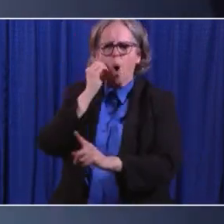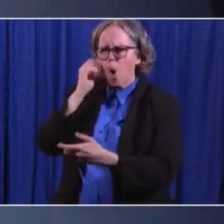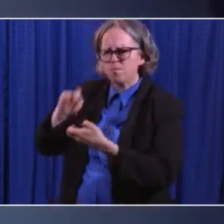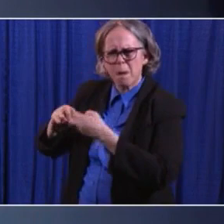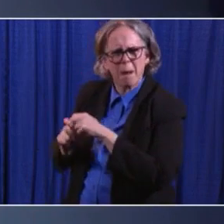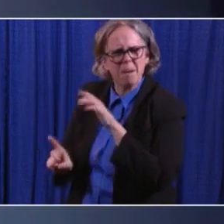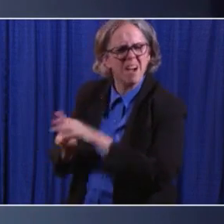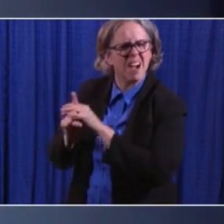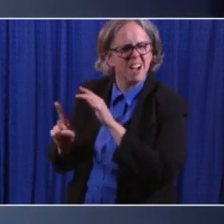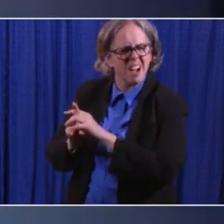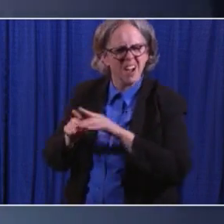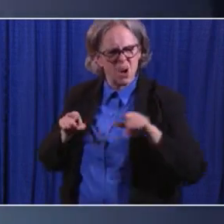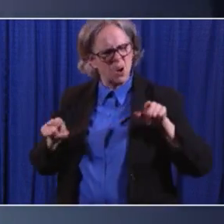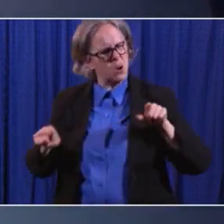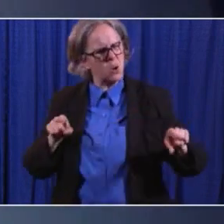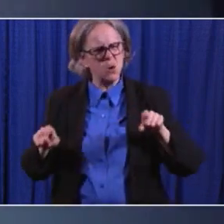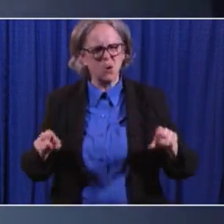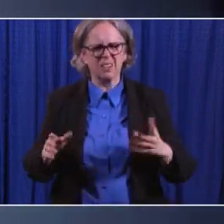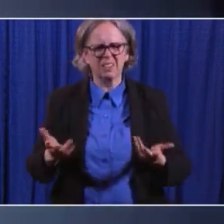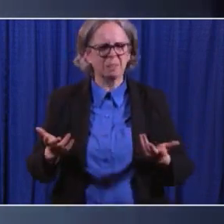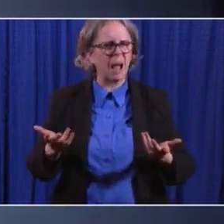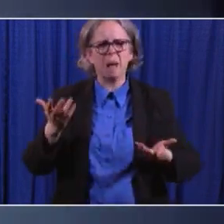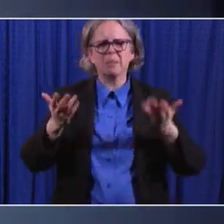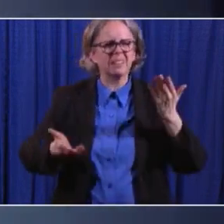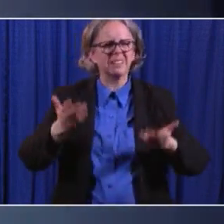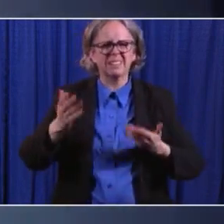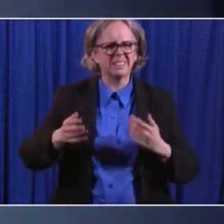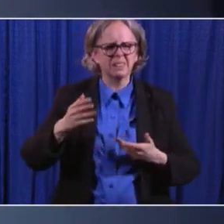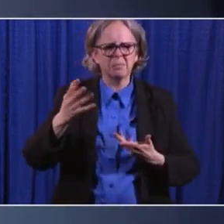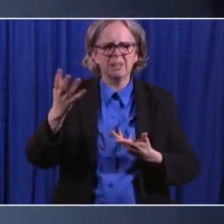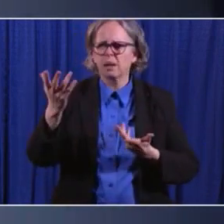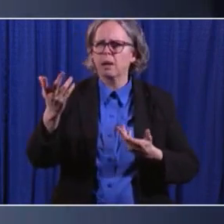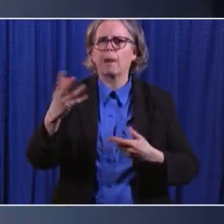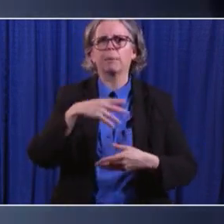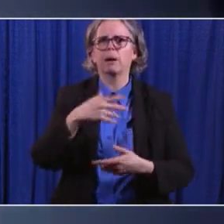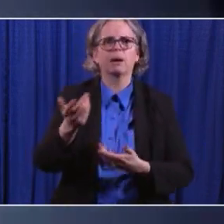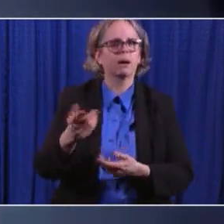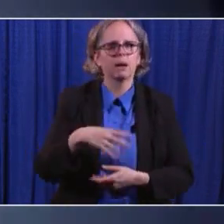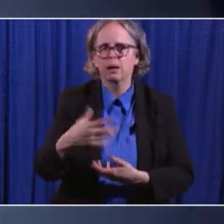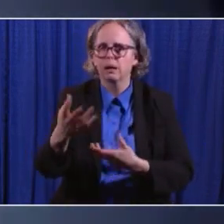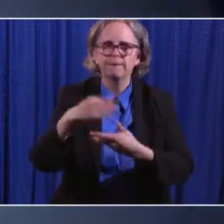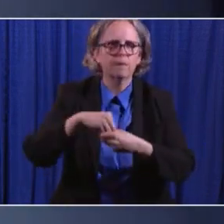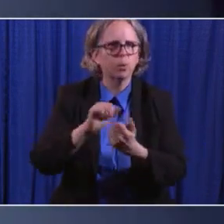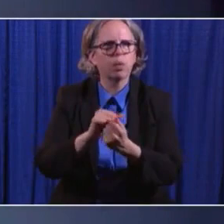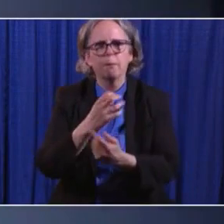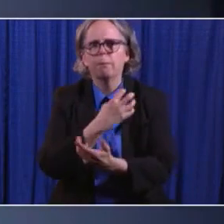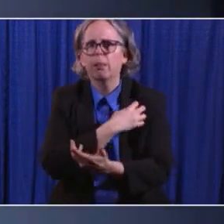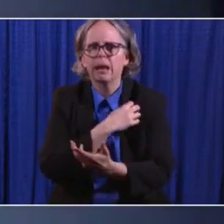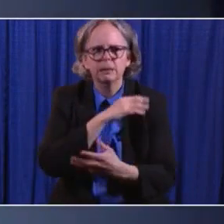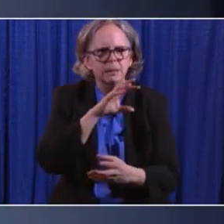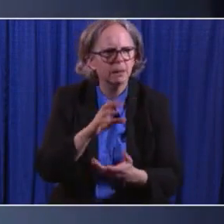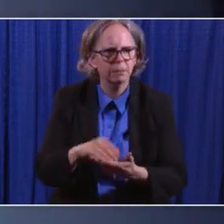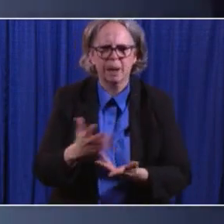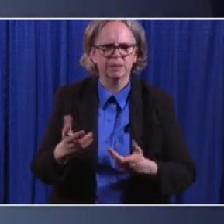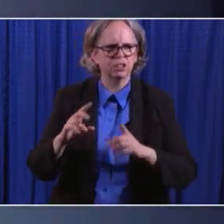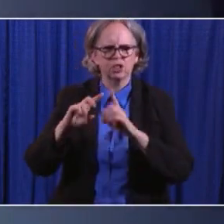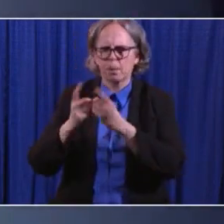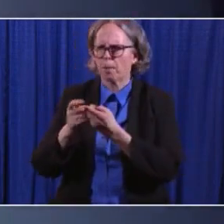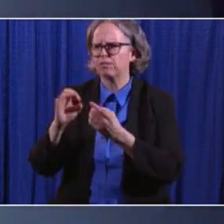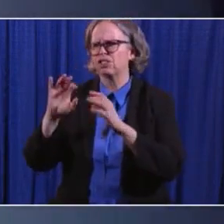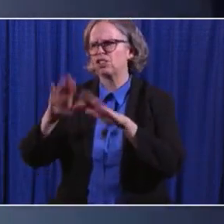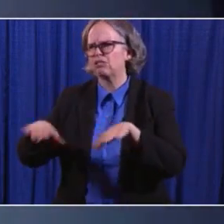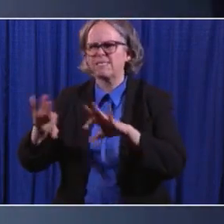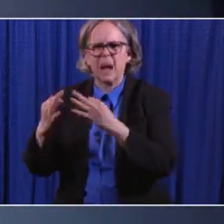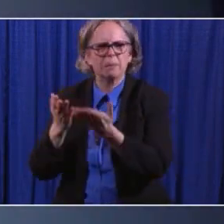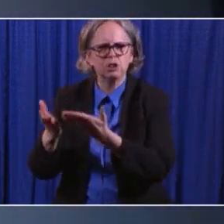have may result in police contact and may also result in contact with the Department of Children and Family Services as the family and